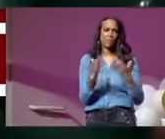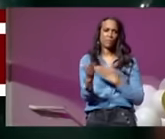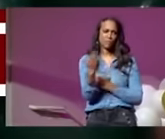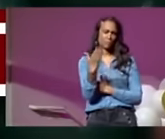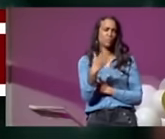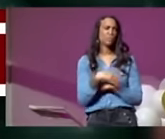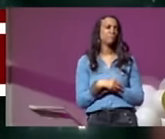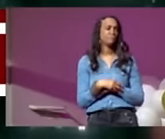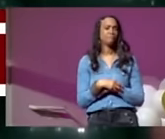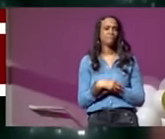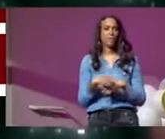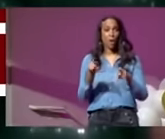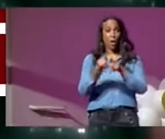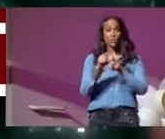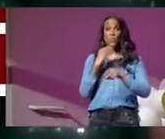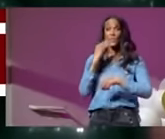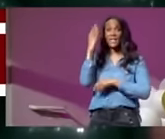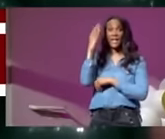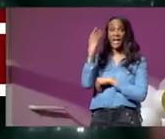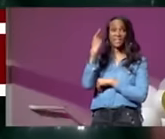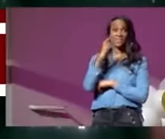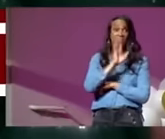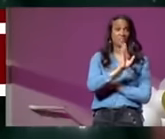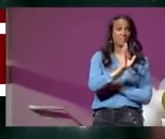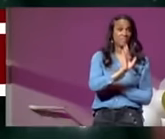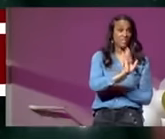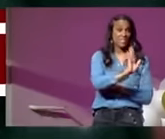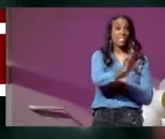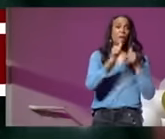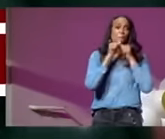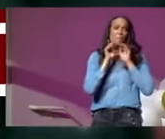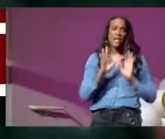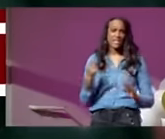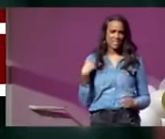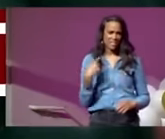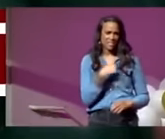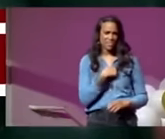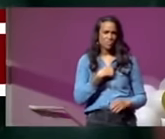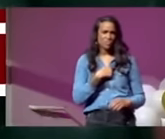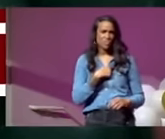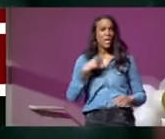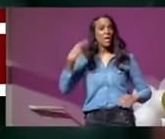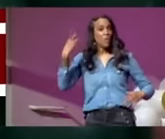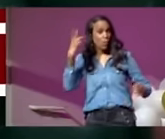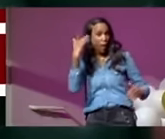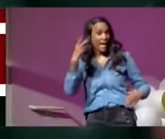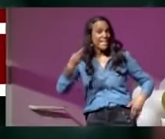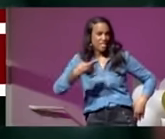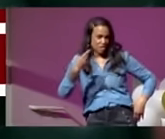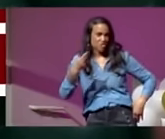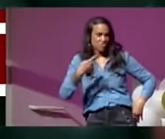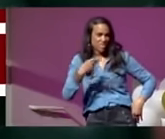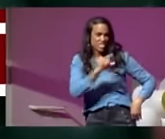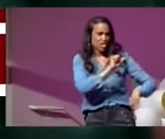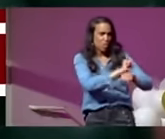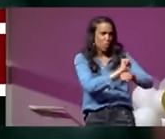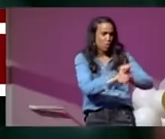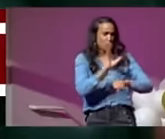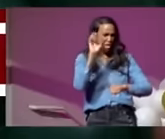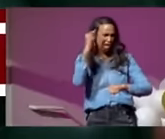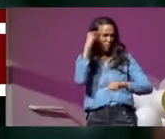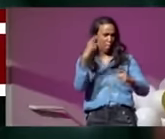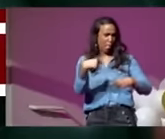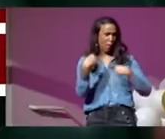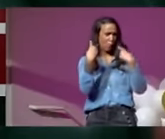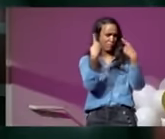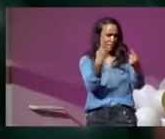by what has taken place. But we also thank God that she has blessed us with a legacy that we can carry on. So